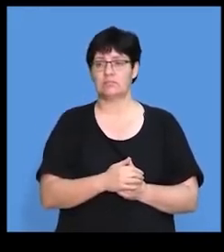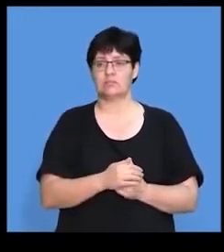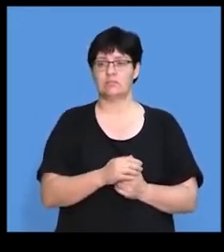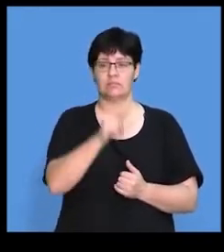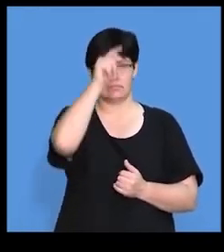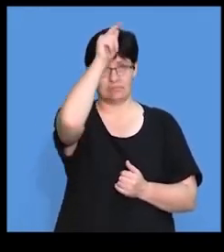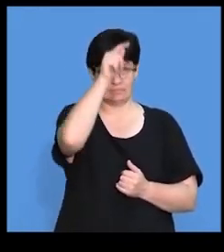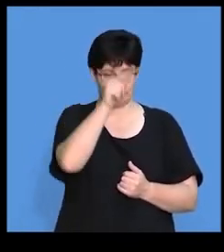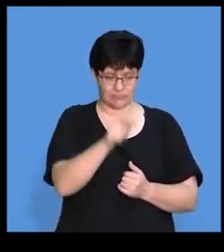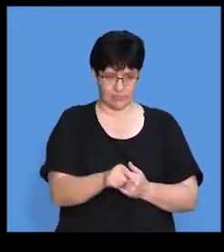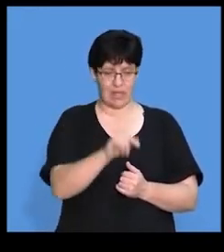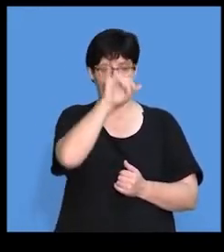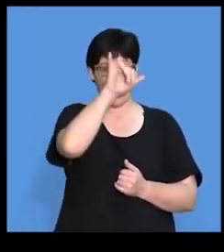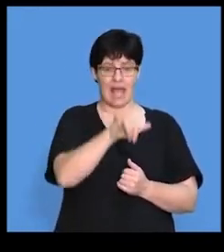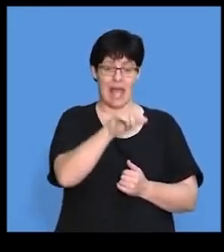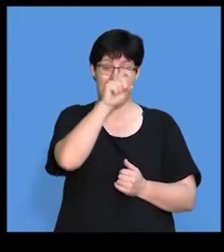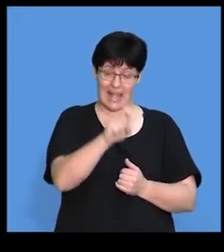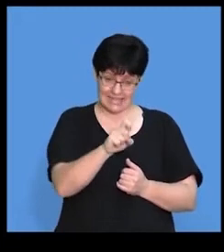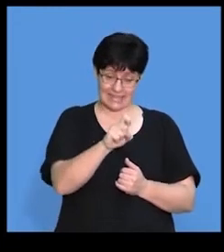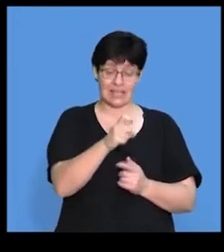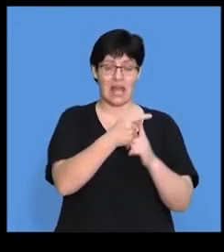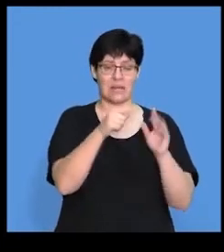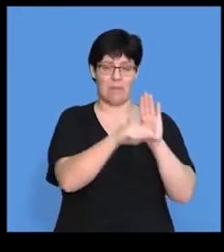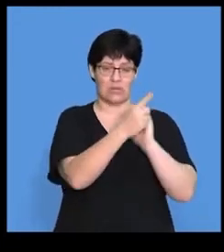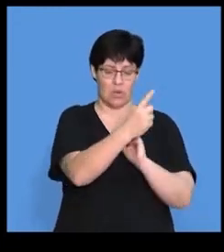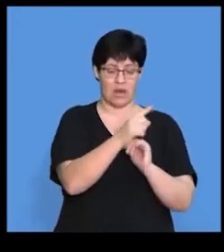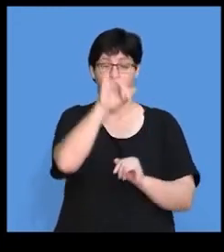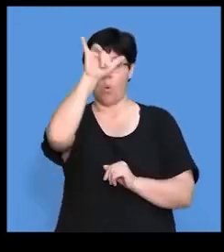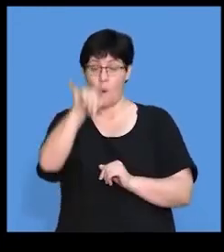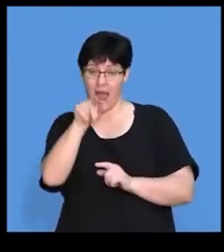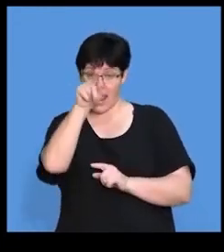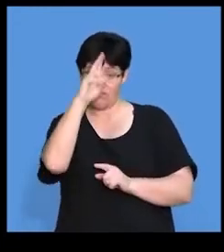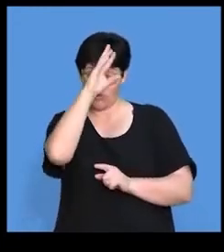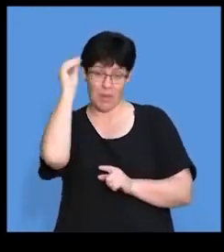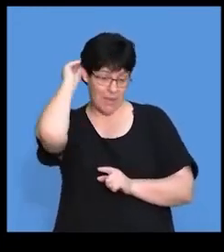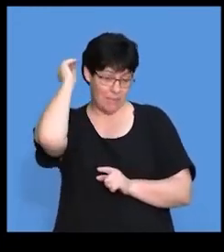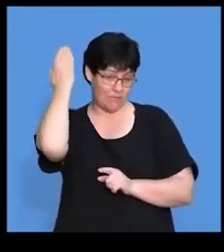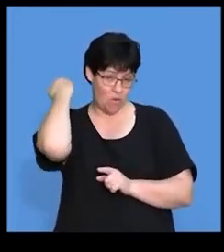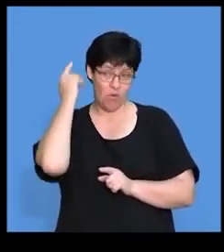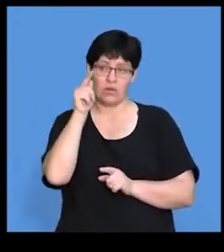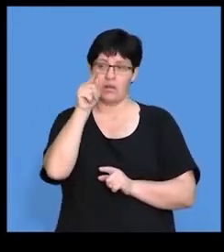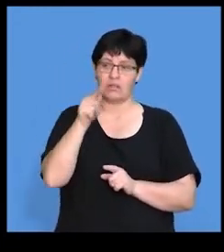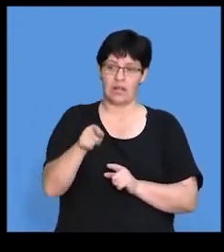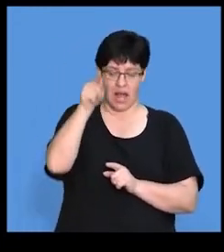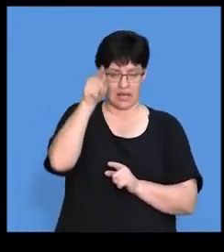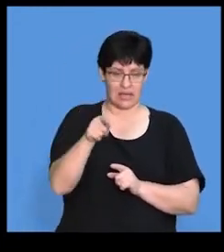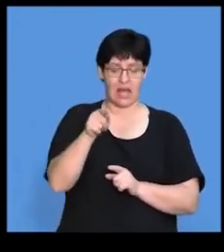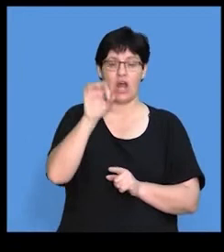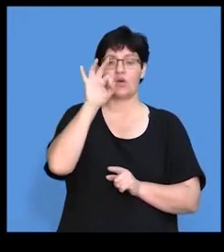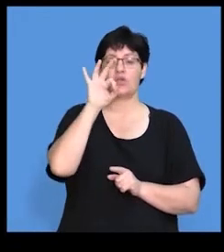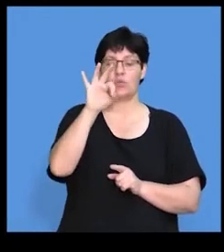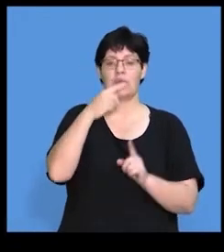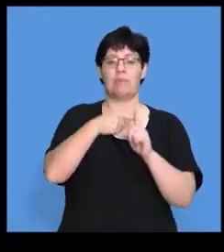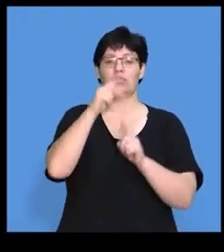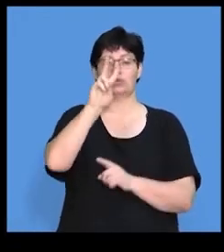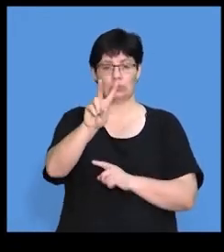that the x-coordinate is minus 1, and the y-coordinate, if you remember, this line is 3